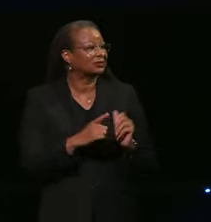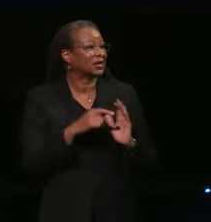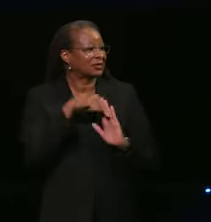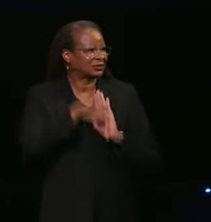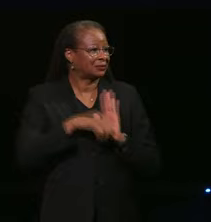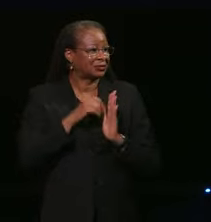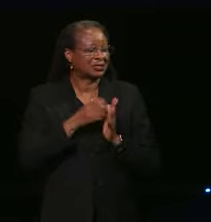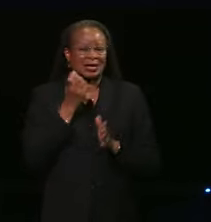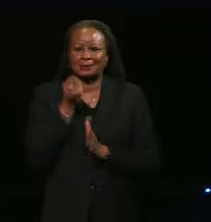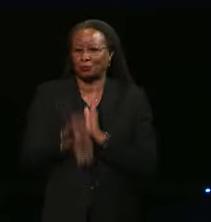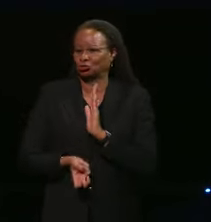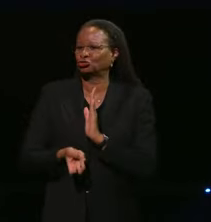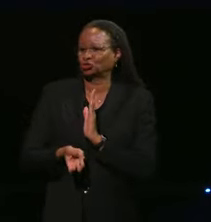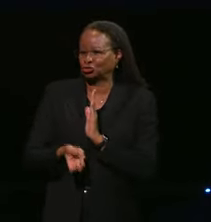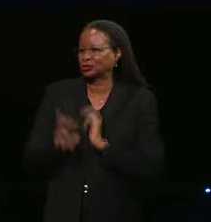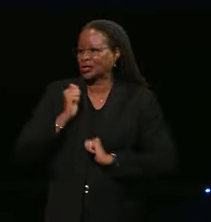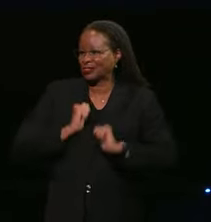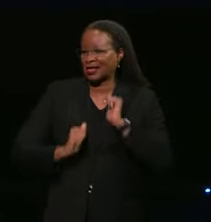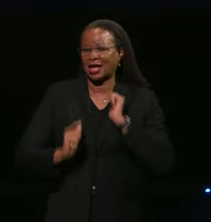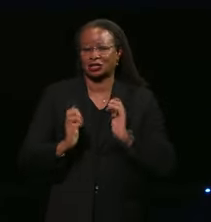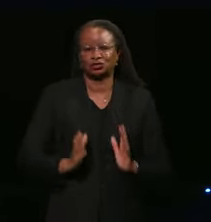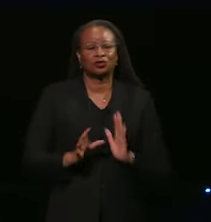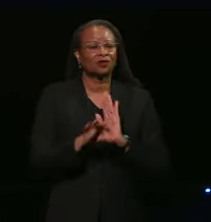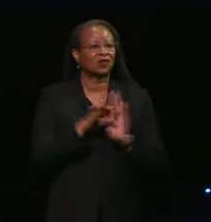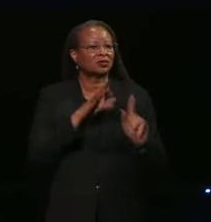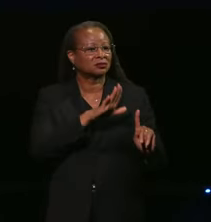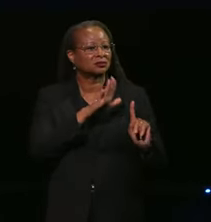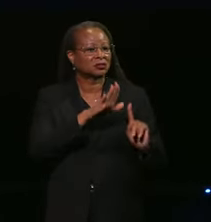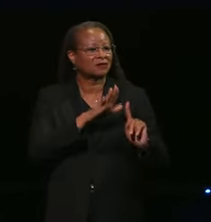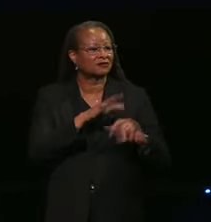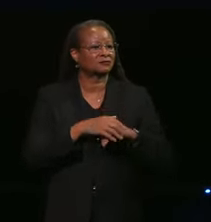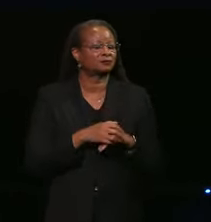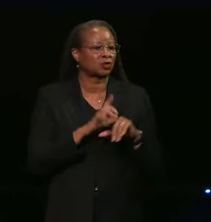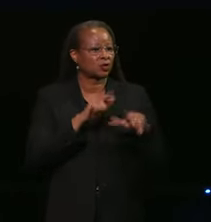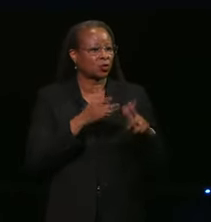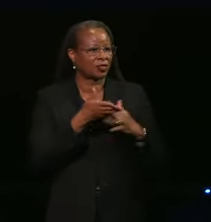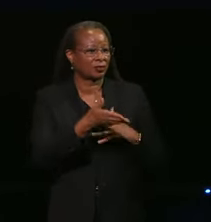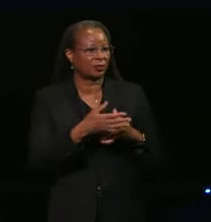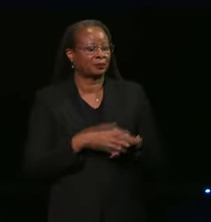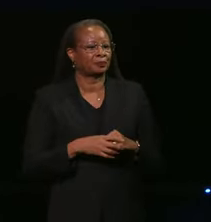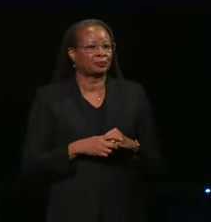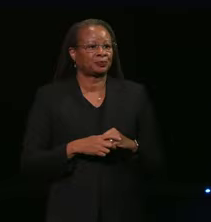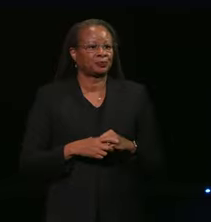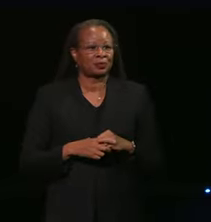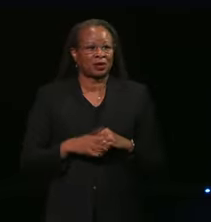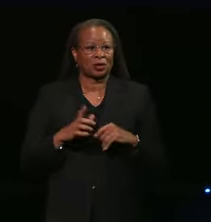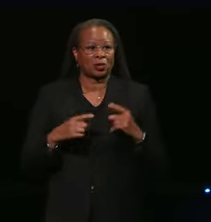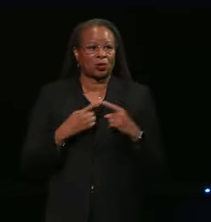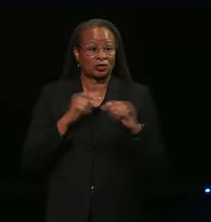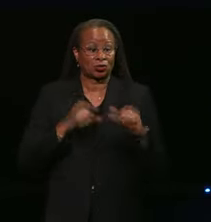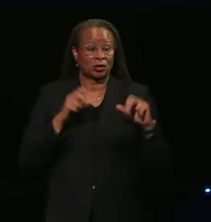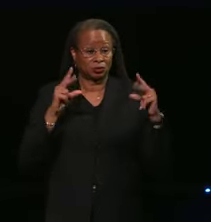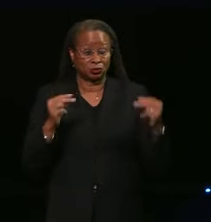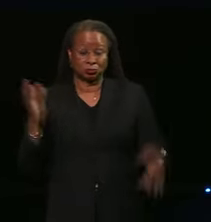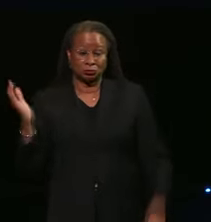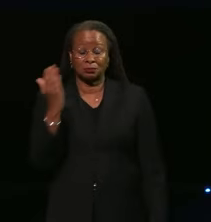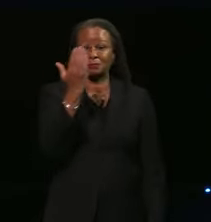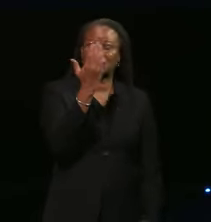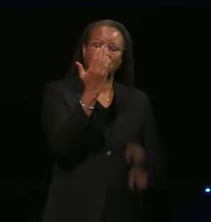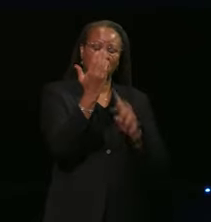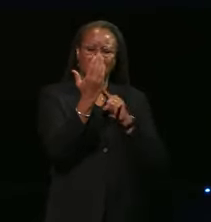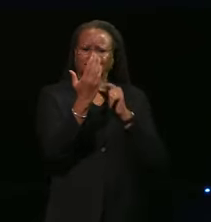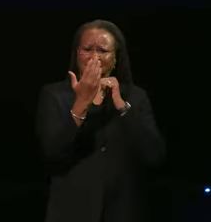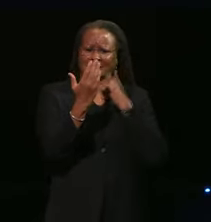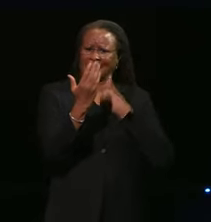the immersion that the actor finds himself going through when he can look in the mirror and not see